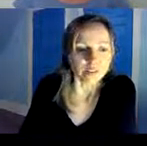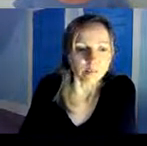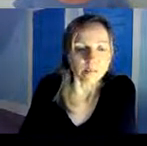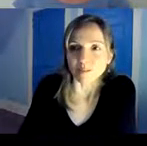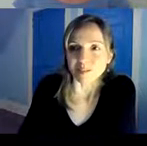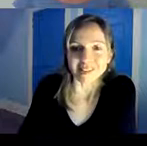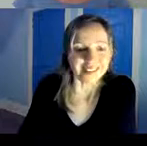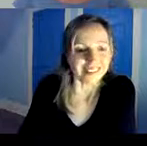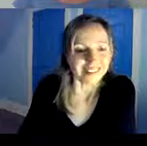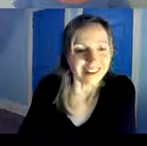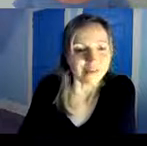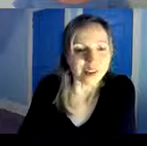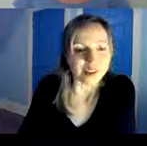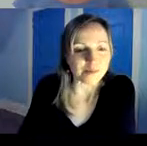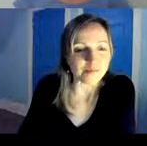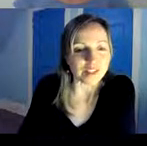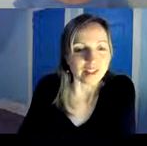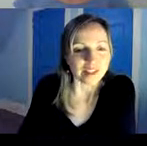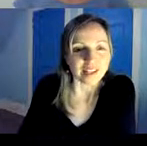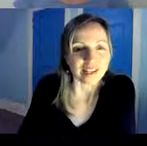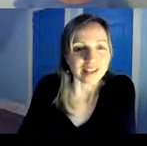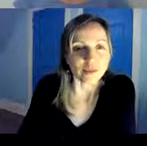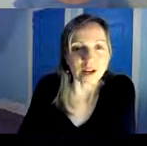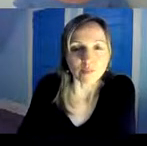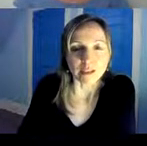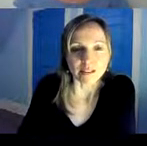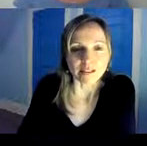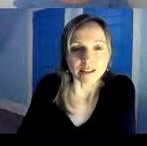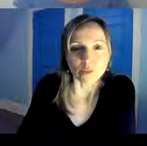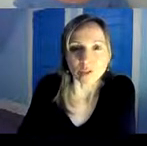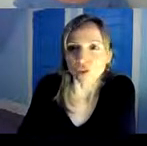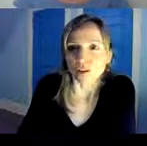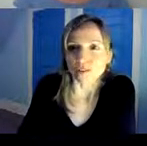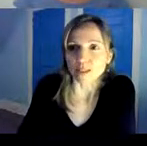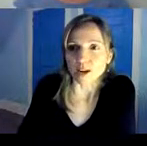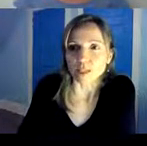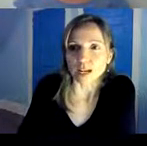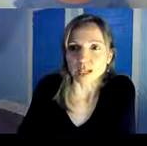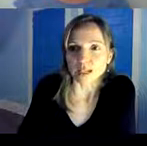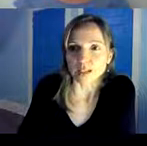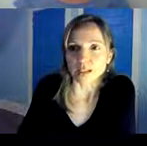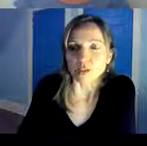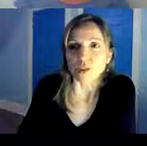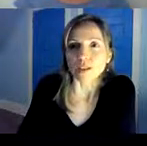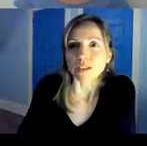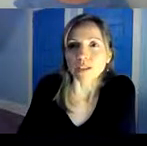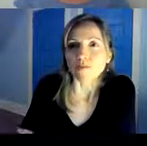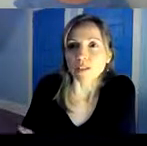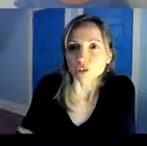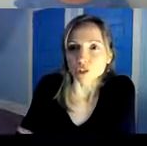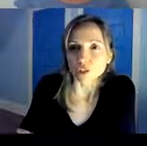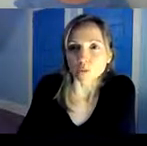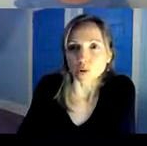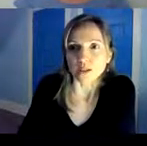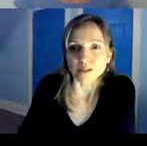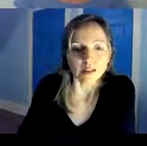these are some tips for you. Again, if you have a big area, you want to start from the outside in so that at least the